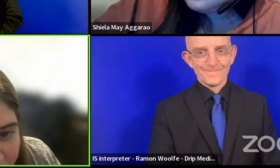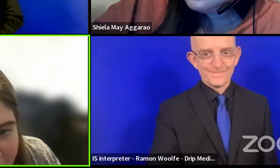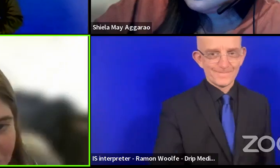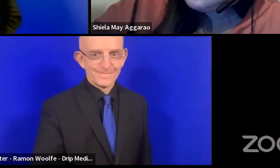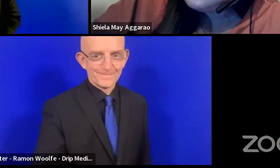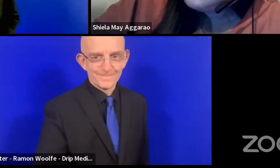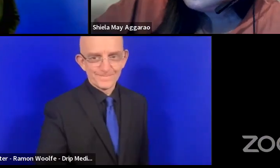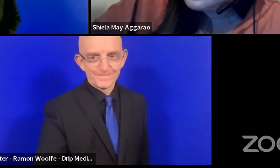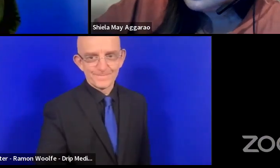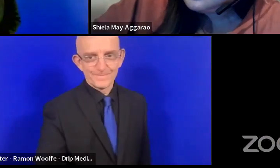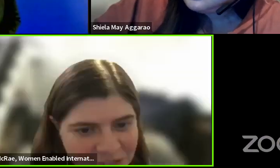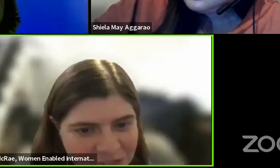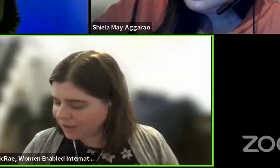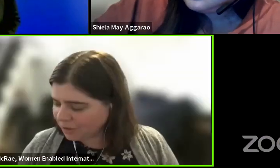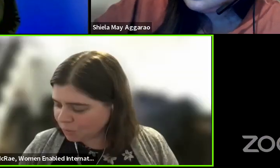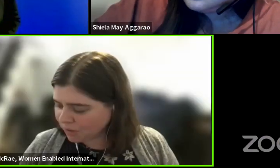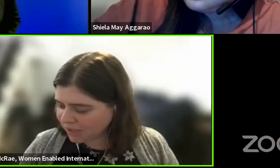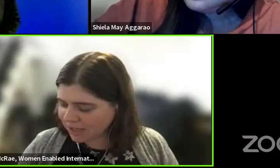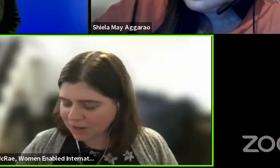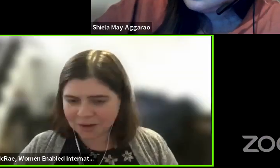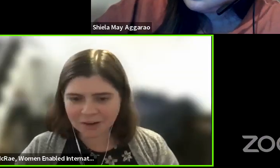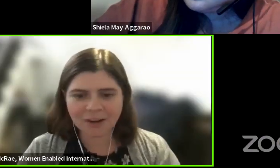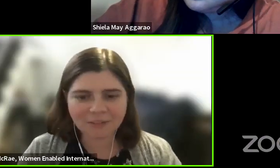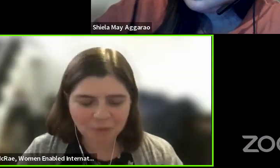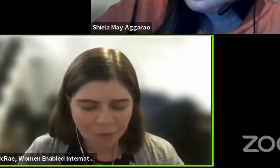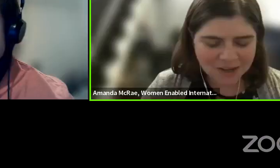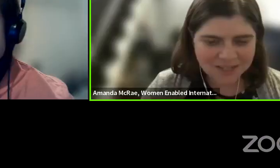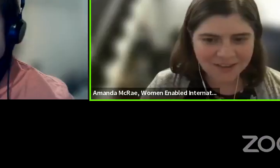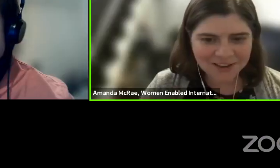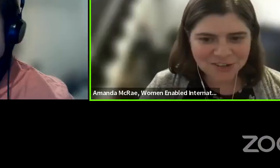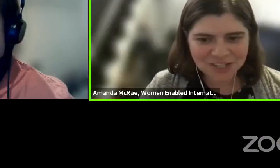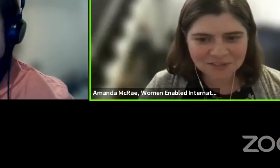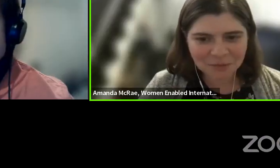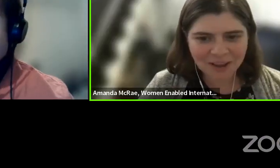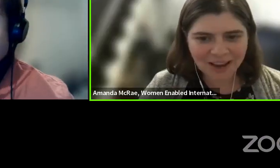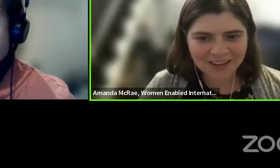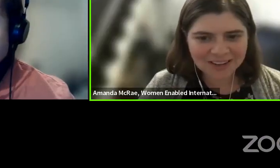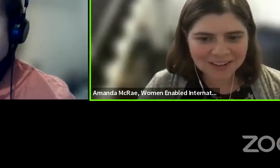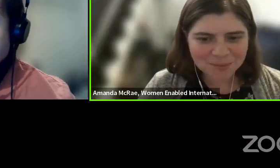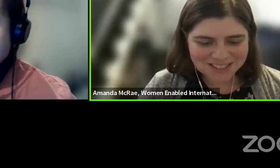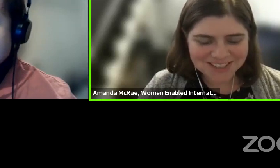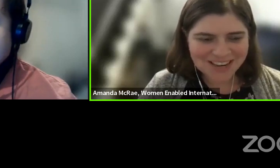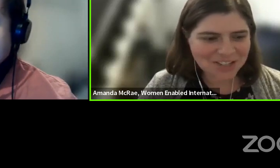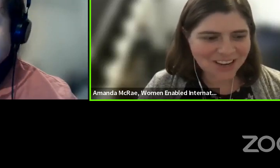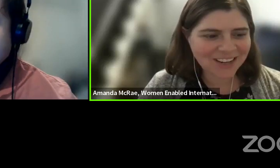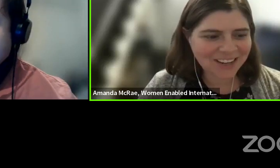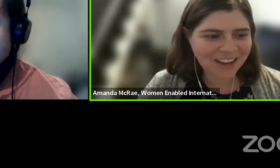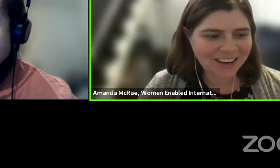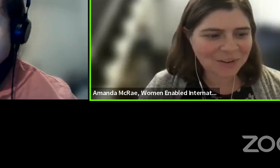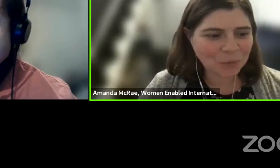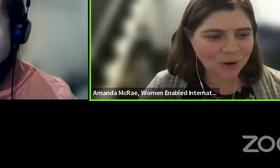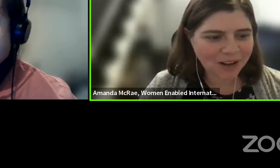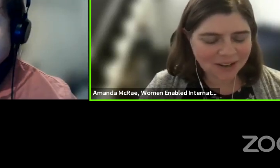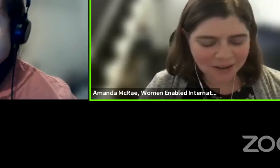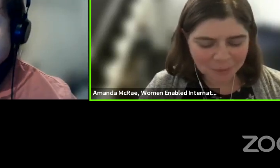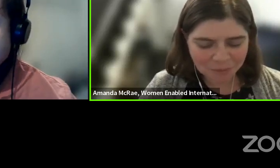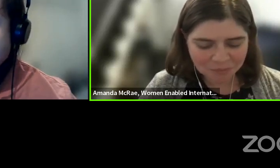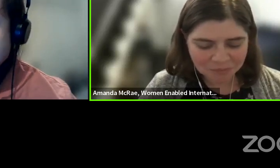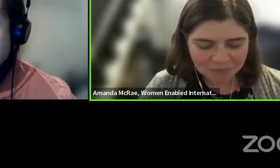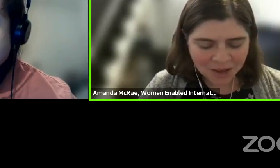Thanks so much, Sheila. And I think you could really hear kind of the positive energy from that presentation and